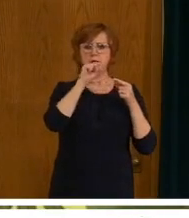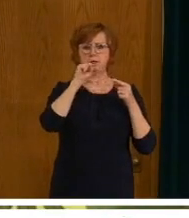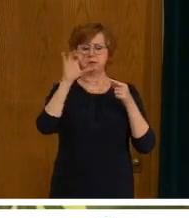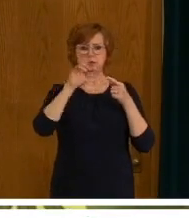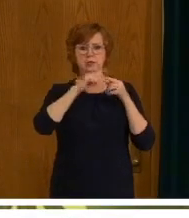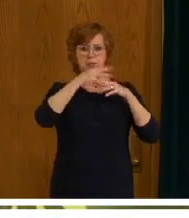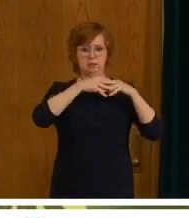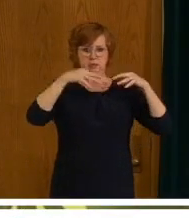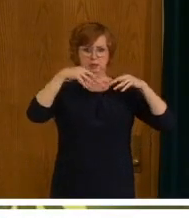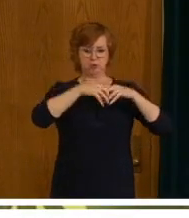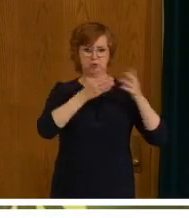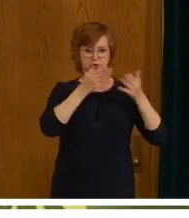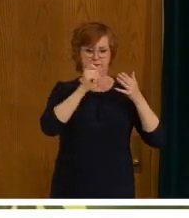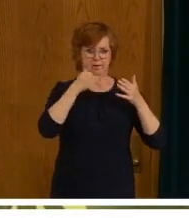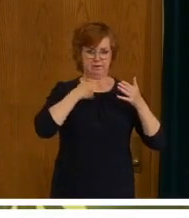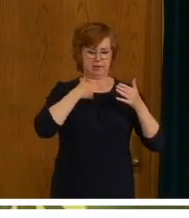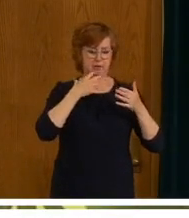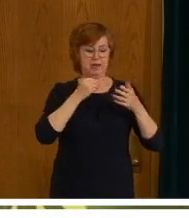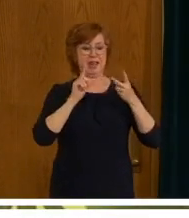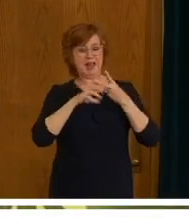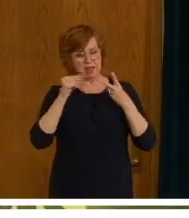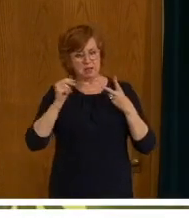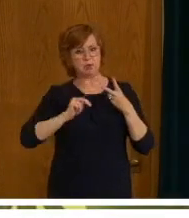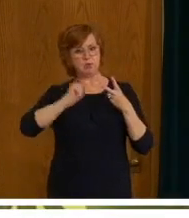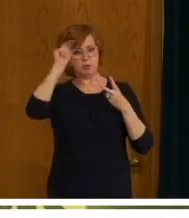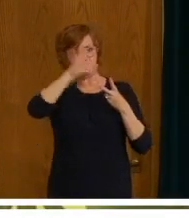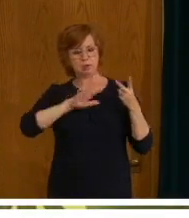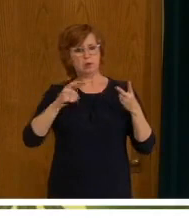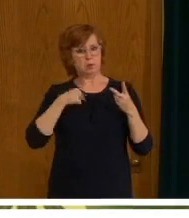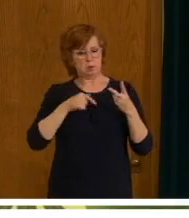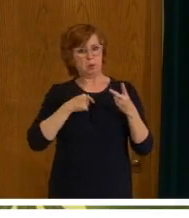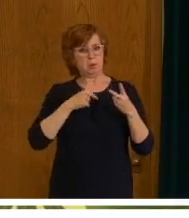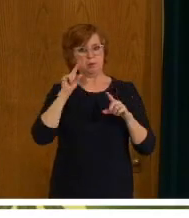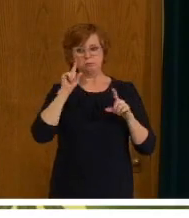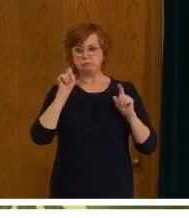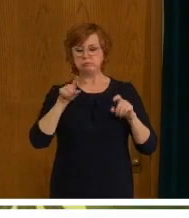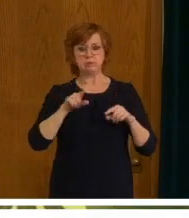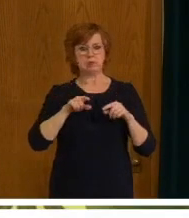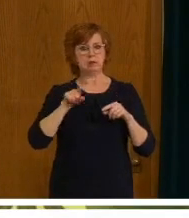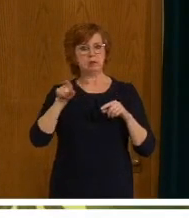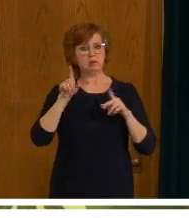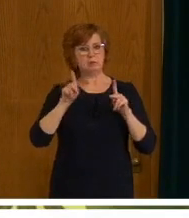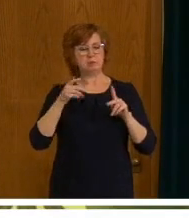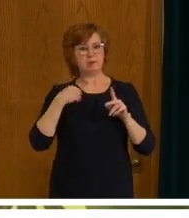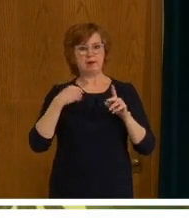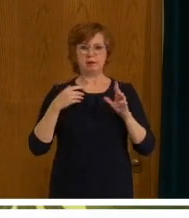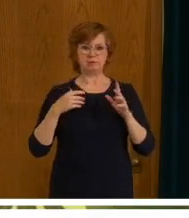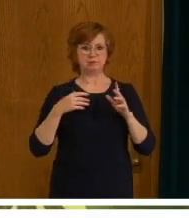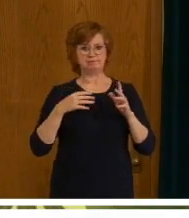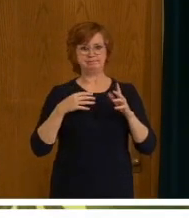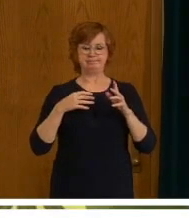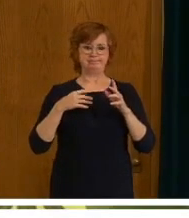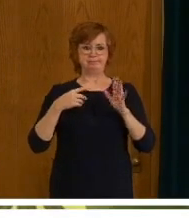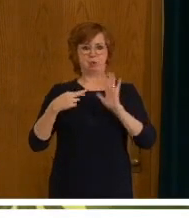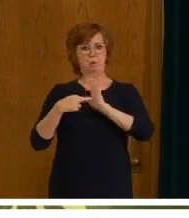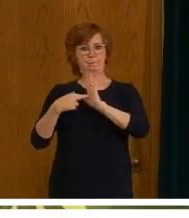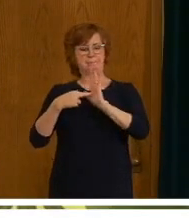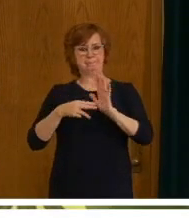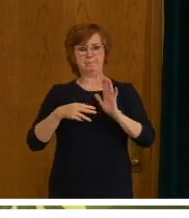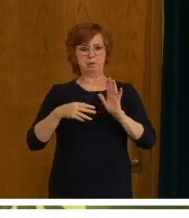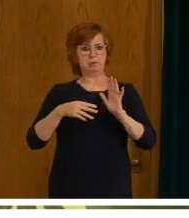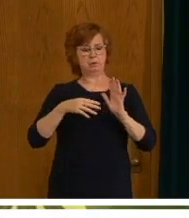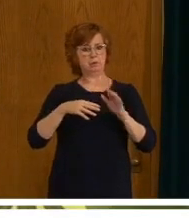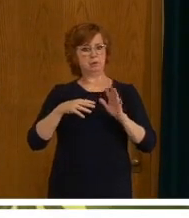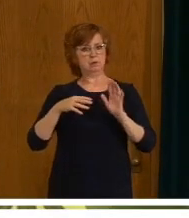but also in the North, where we see local champions helping us promote vaccine and try to eliminate any hesitancy there may be in